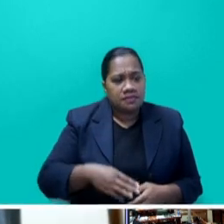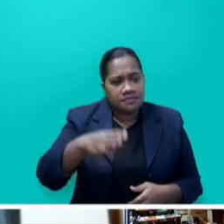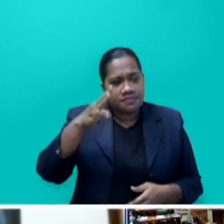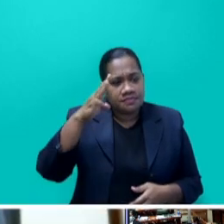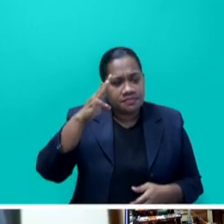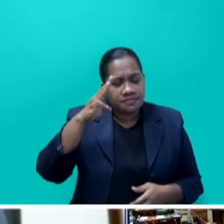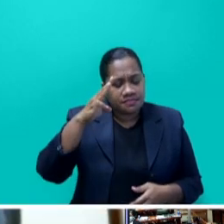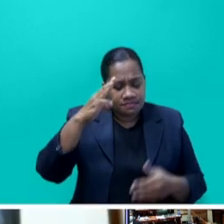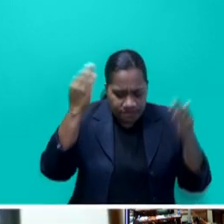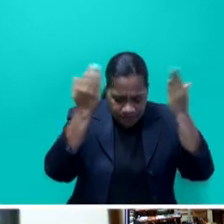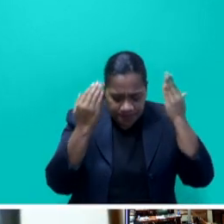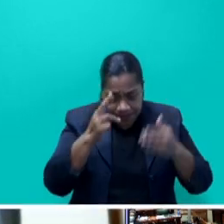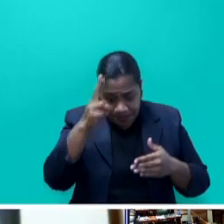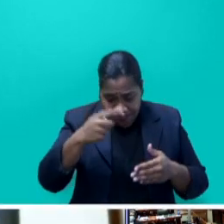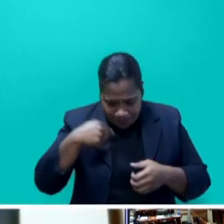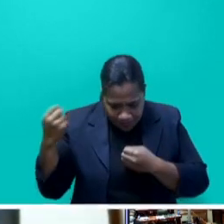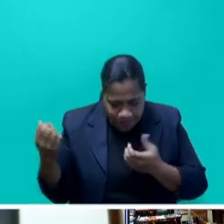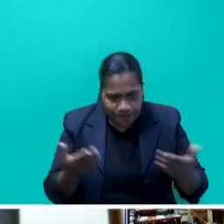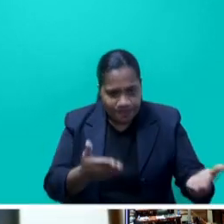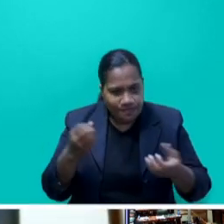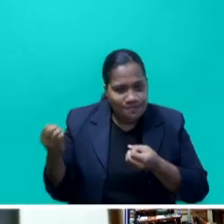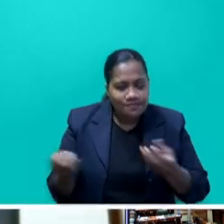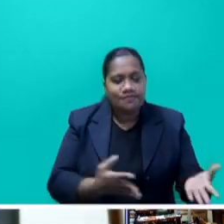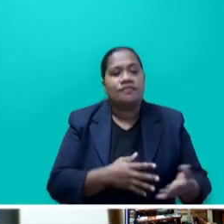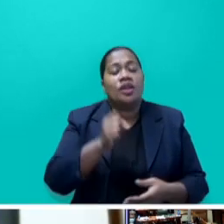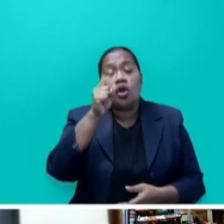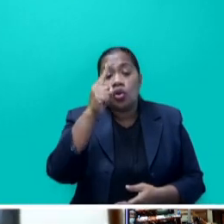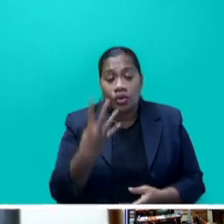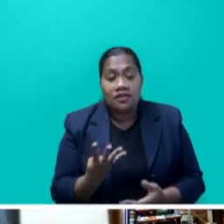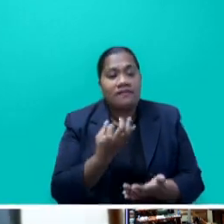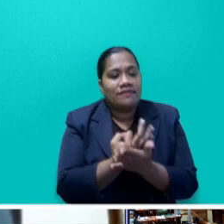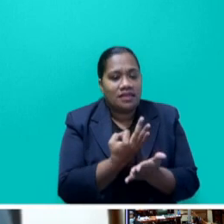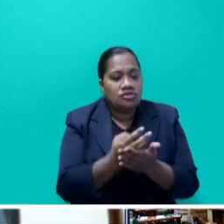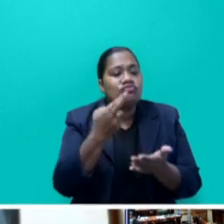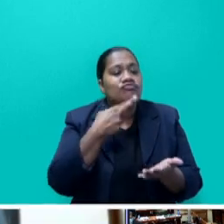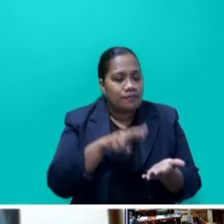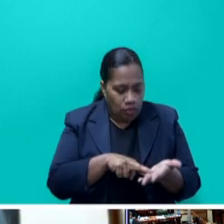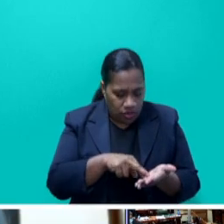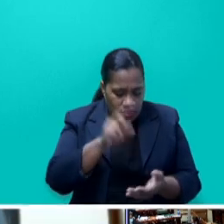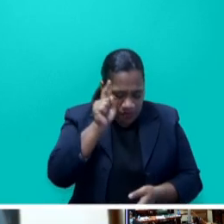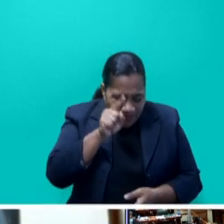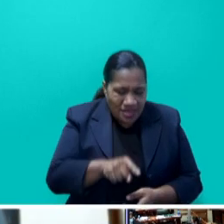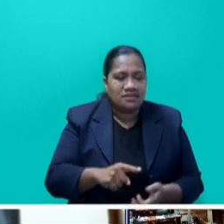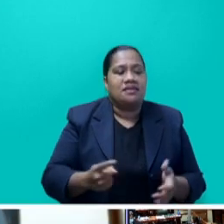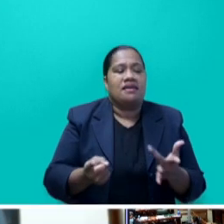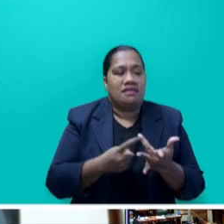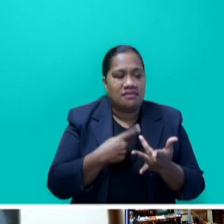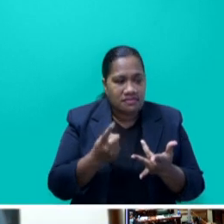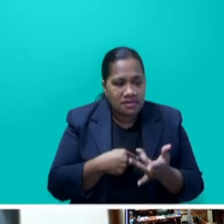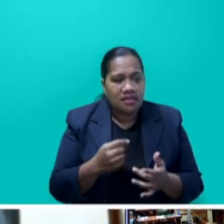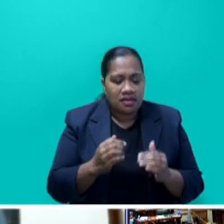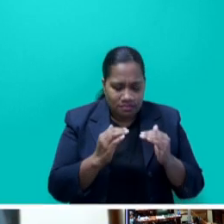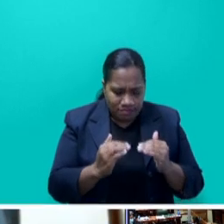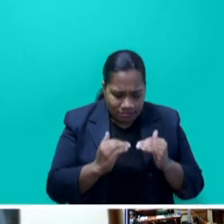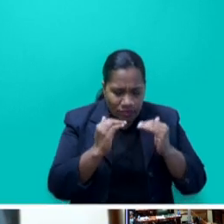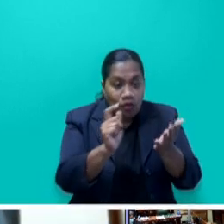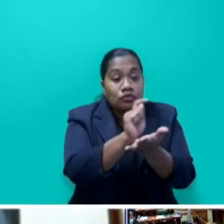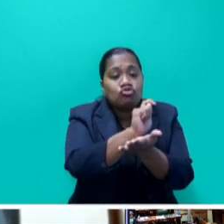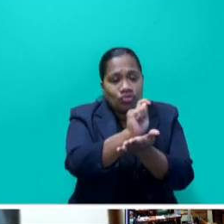table in Parliament the quarterly financial report. This is another added layer of